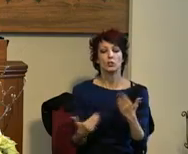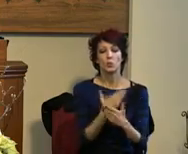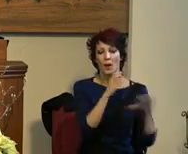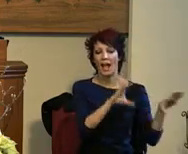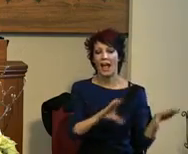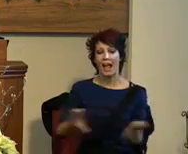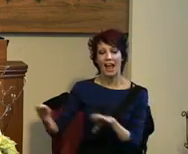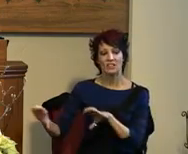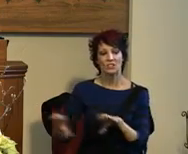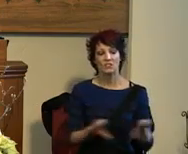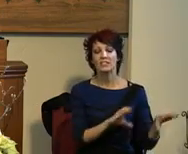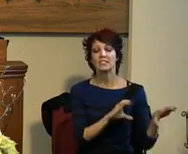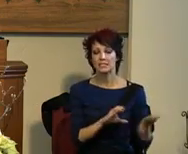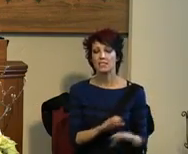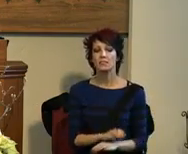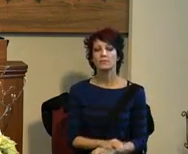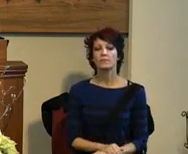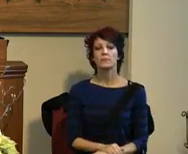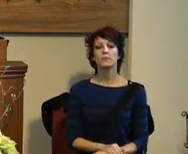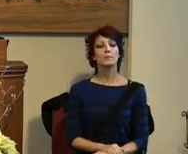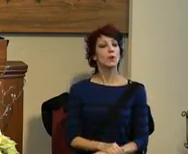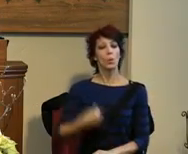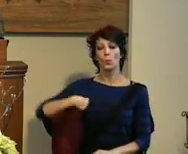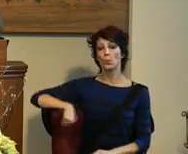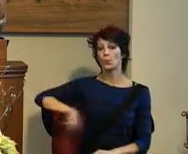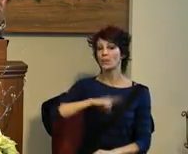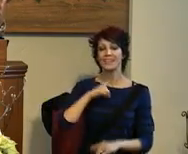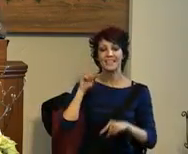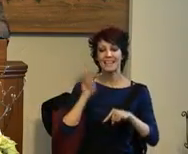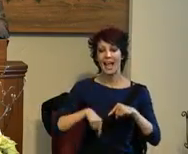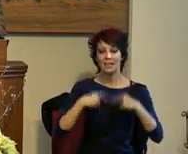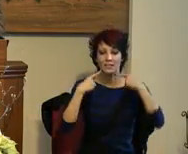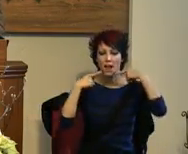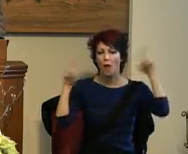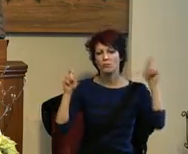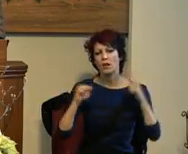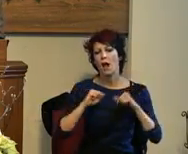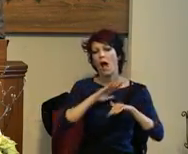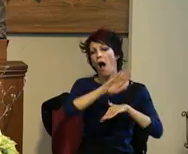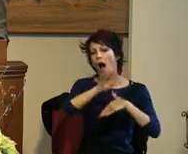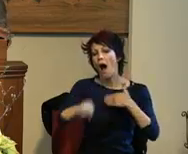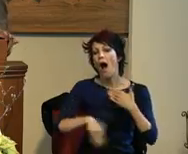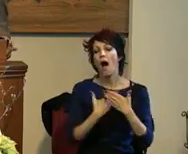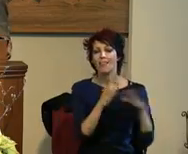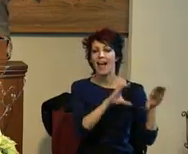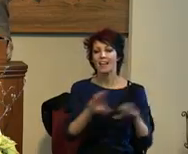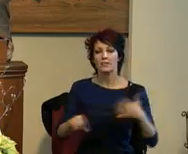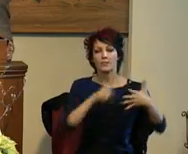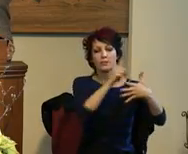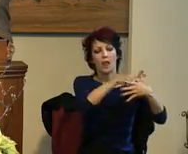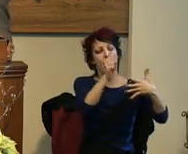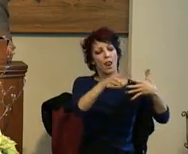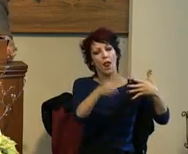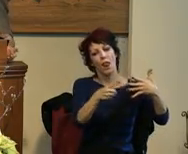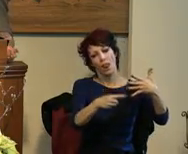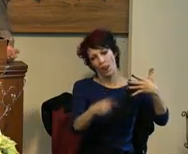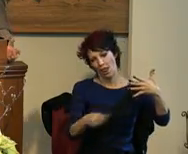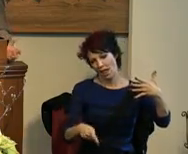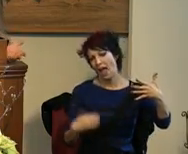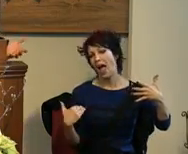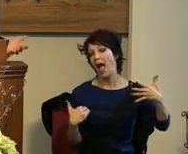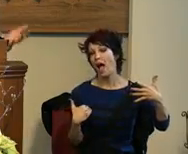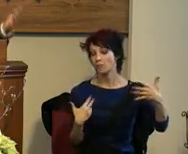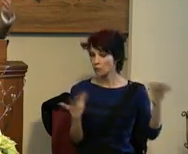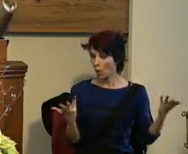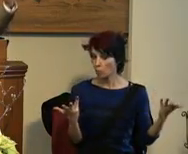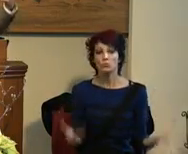uh now that we are in the new year uh we are not able to announce everything on a Sunday morning so it is important that you take your orders of worship home uh that you look